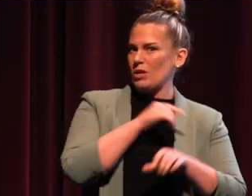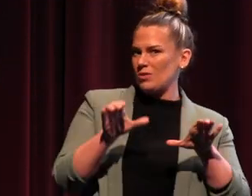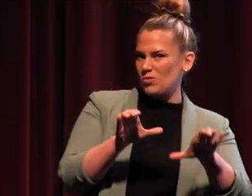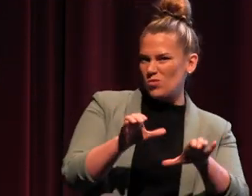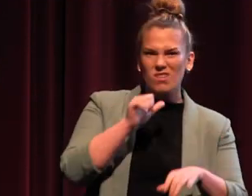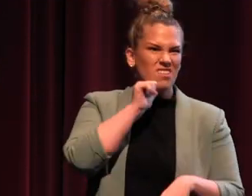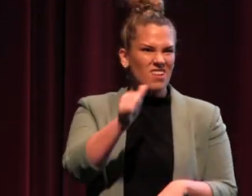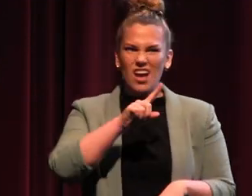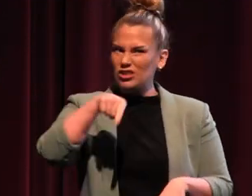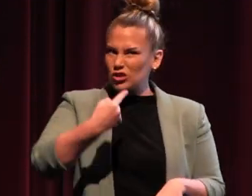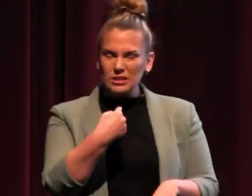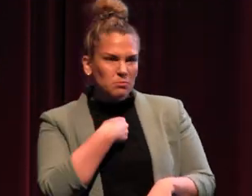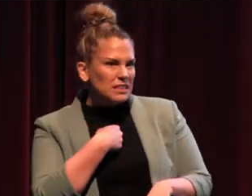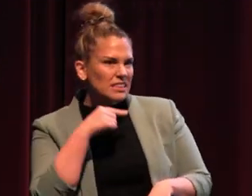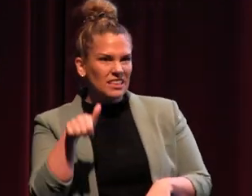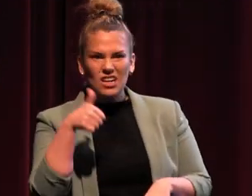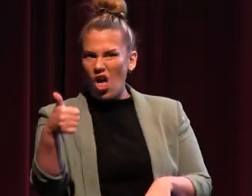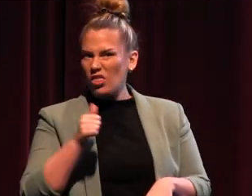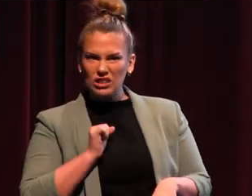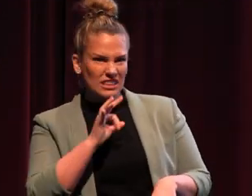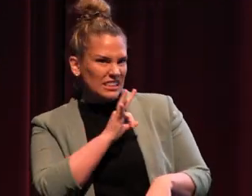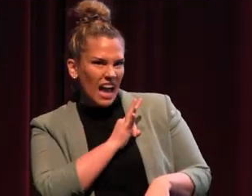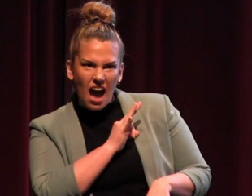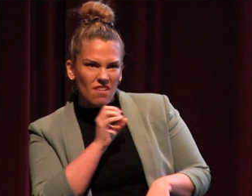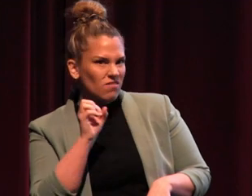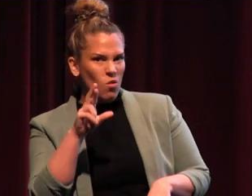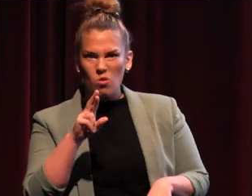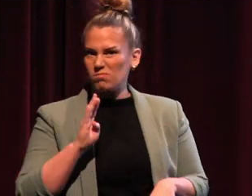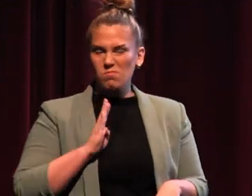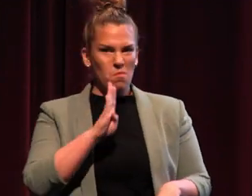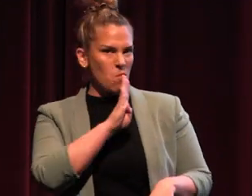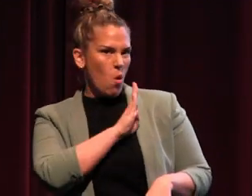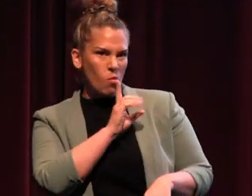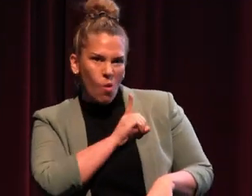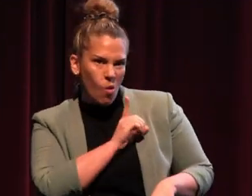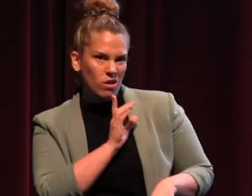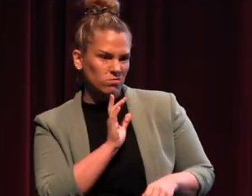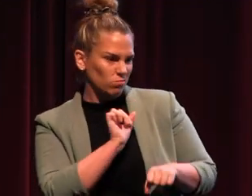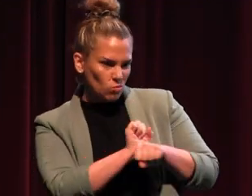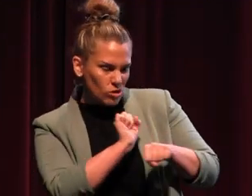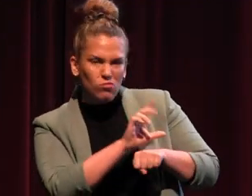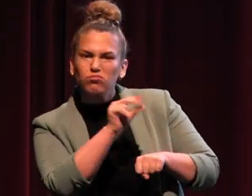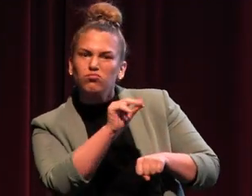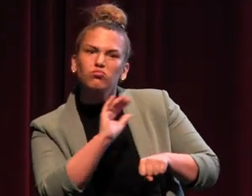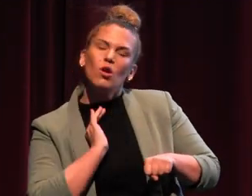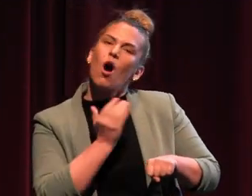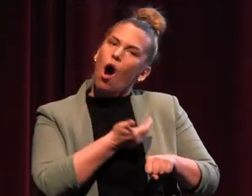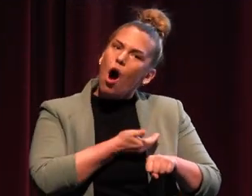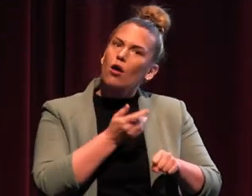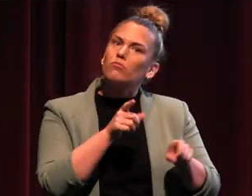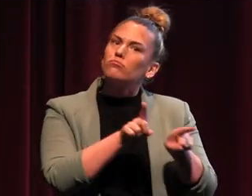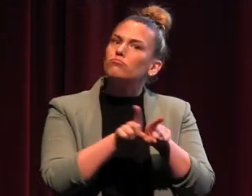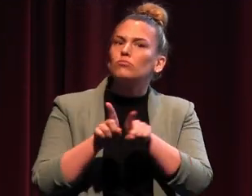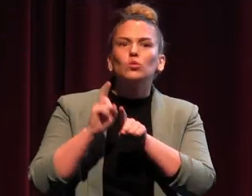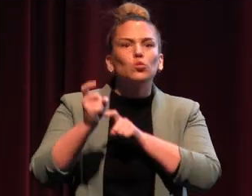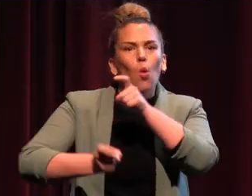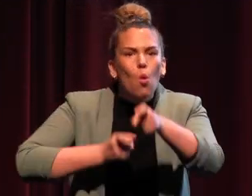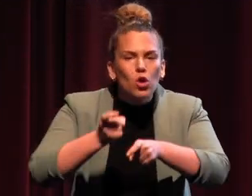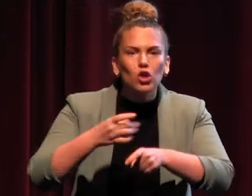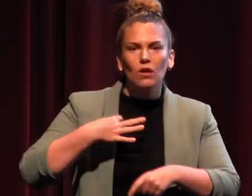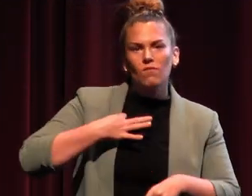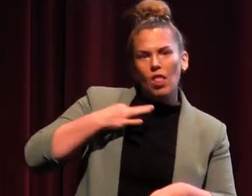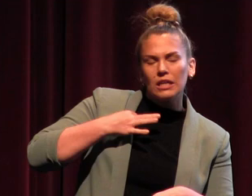other staff doing this amazing work, or our board, but it's also our donors, our volunteers, and